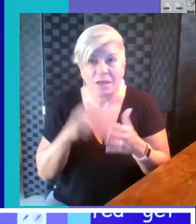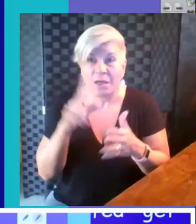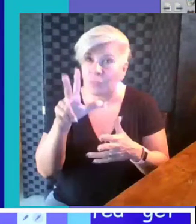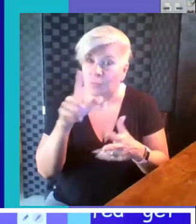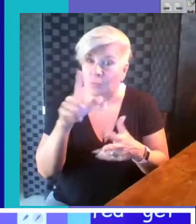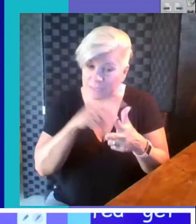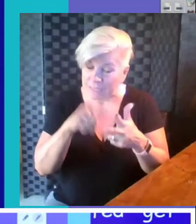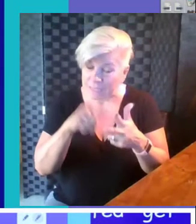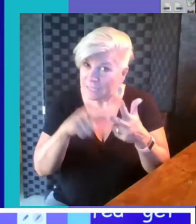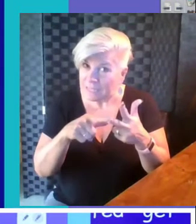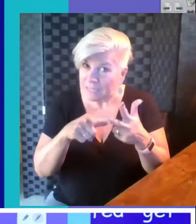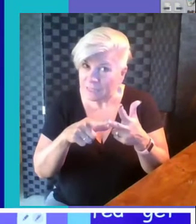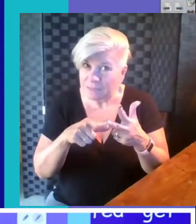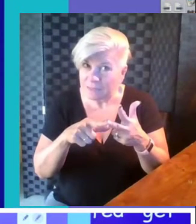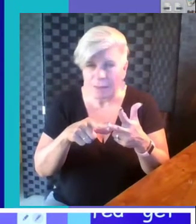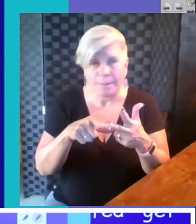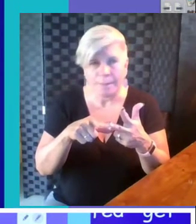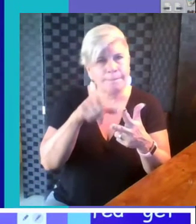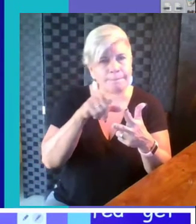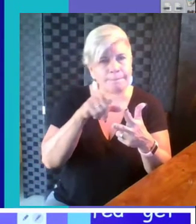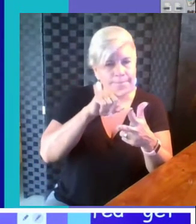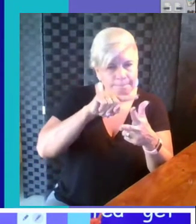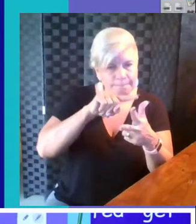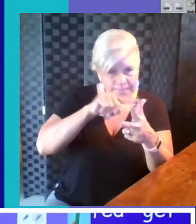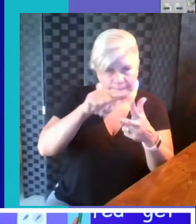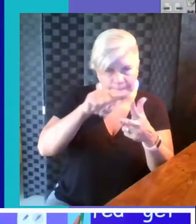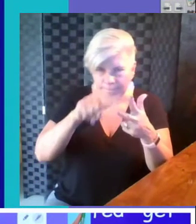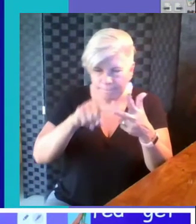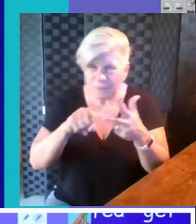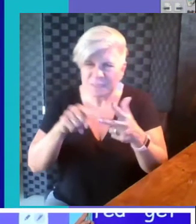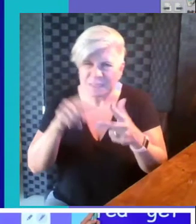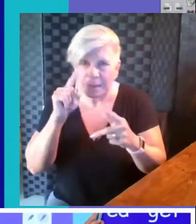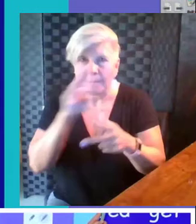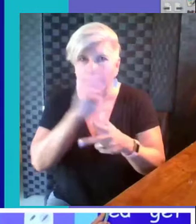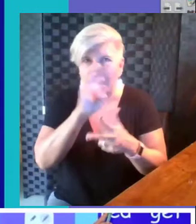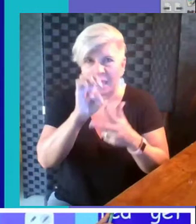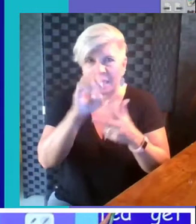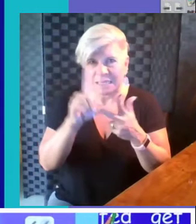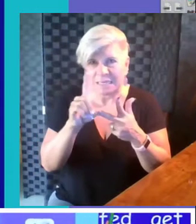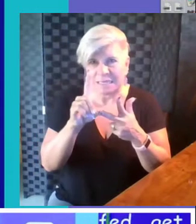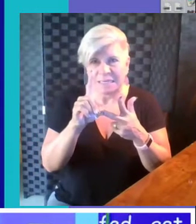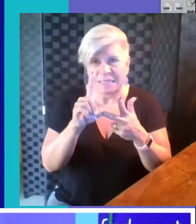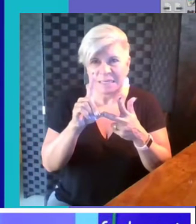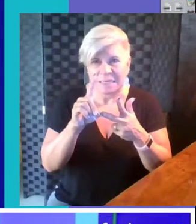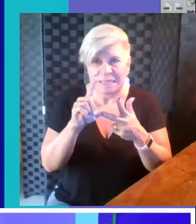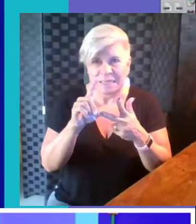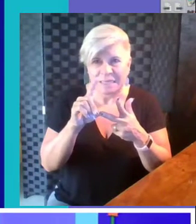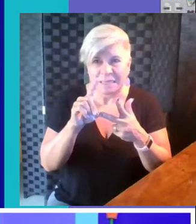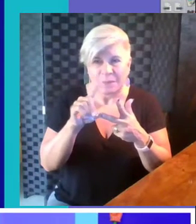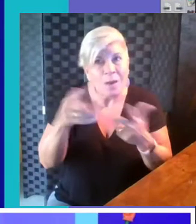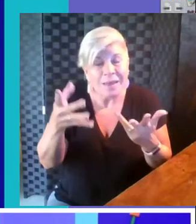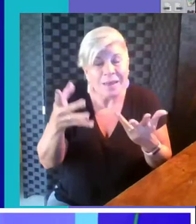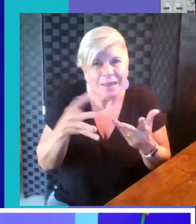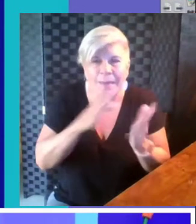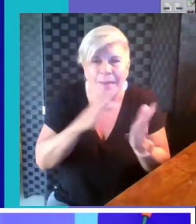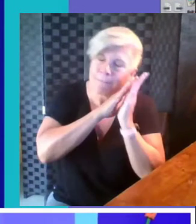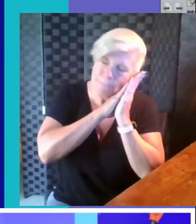3 sounds. So we break them down by beginning, middle, and ending sound. B-ed. You say